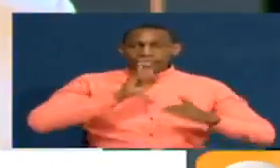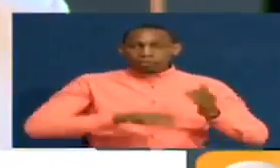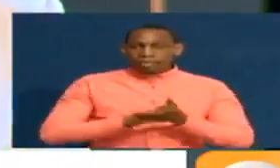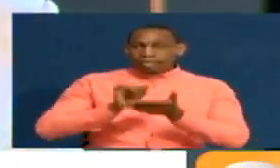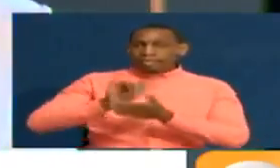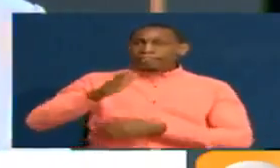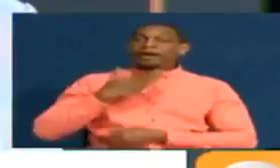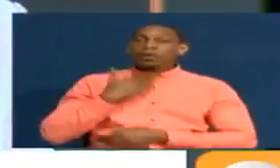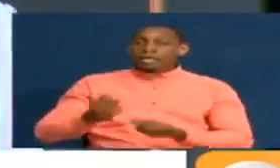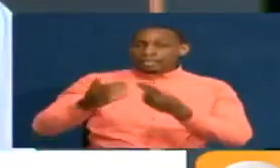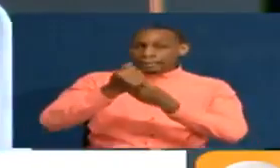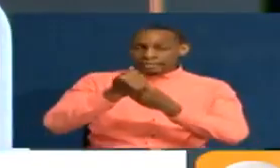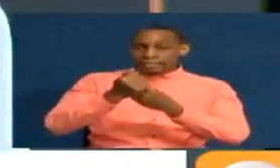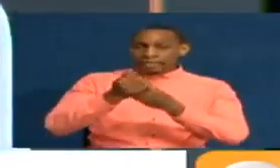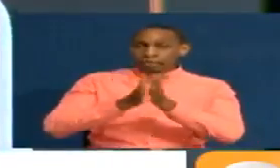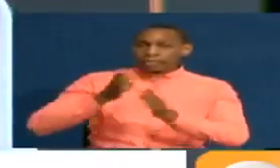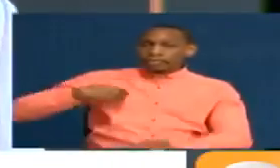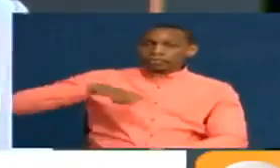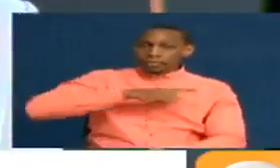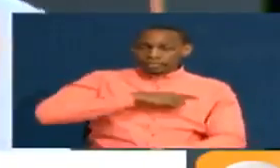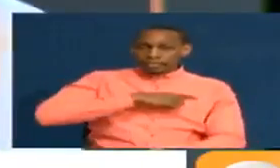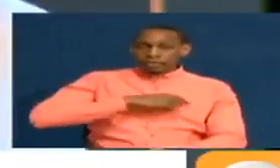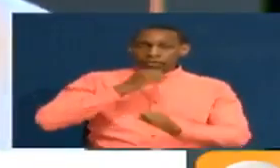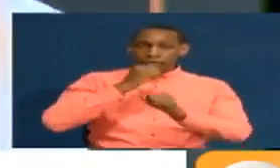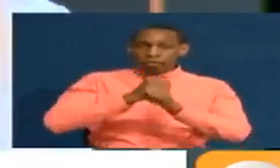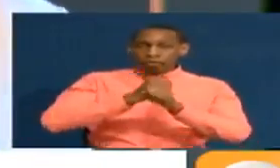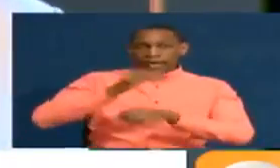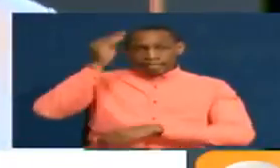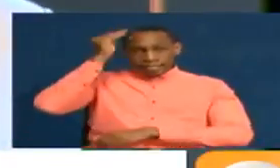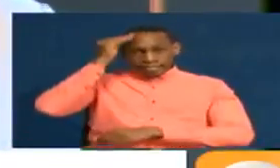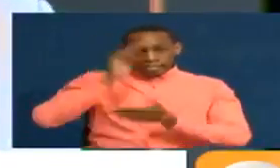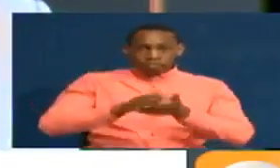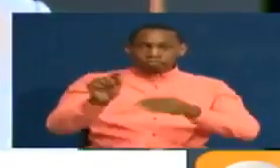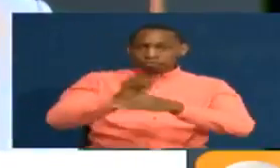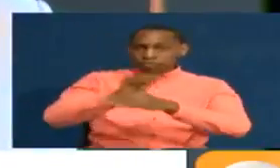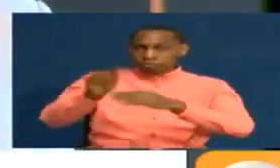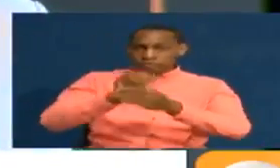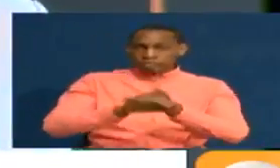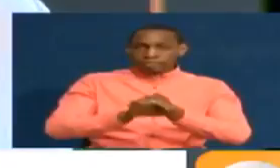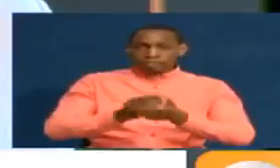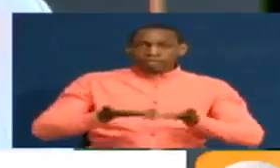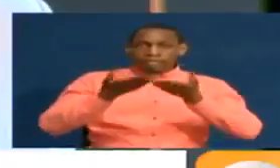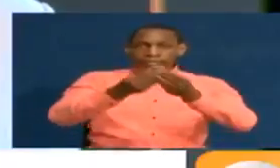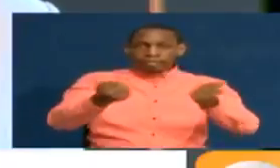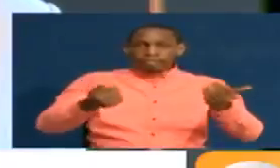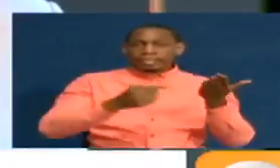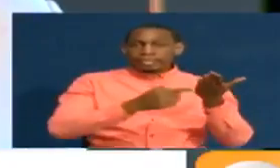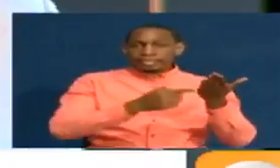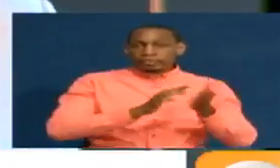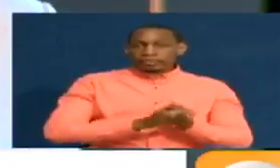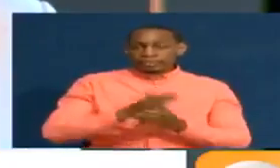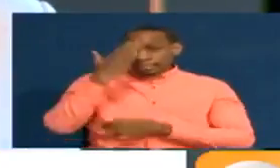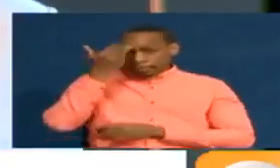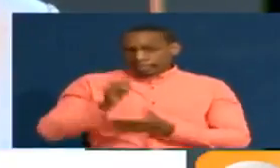stating that they would like to partner with us to do education, to train, to offer solutions on